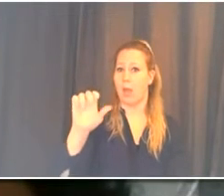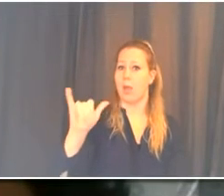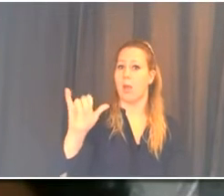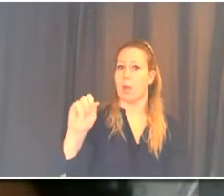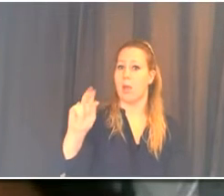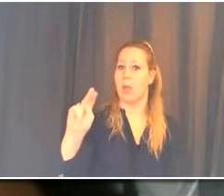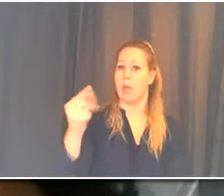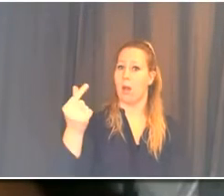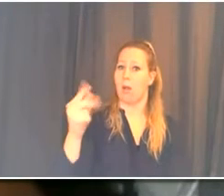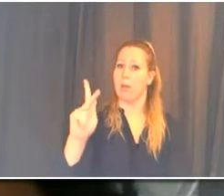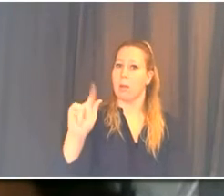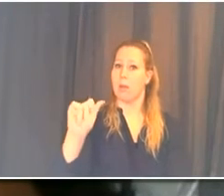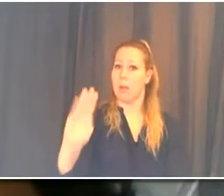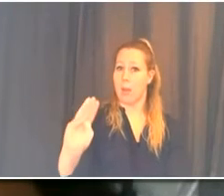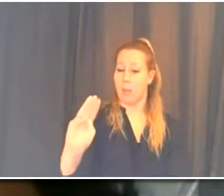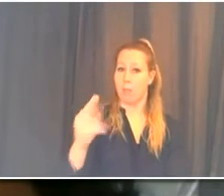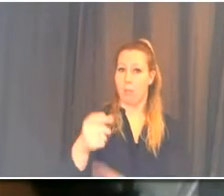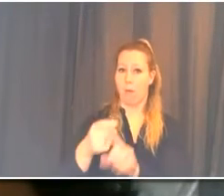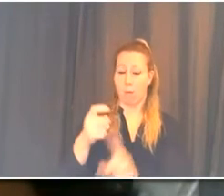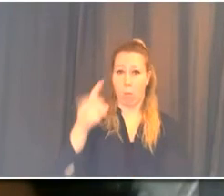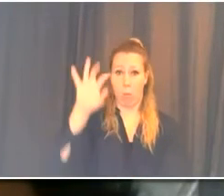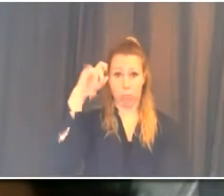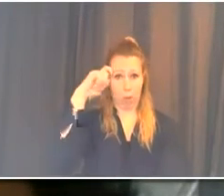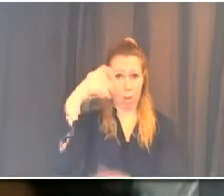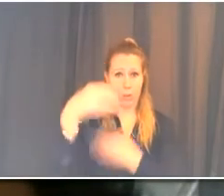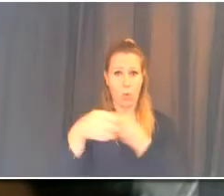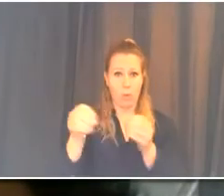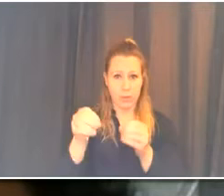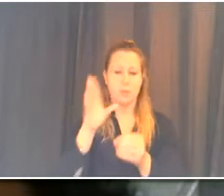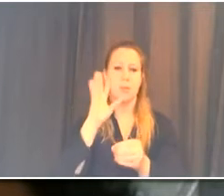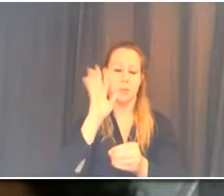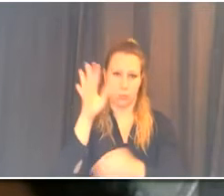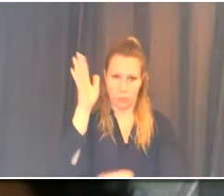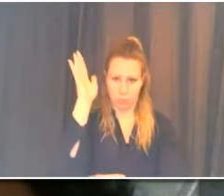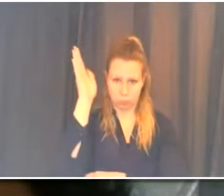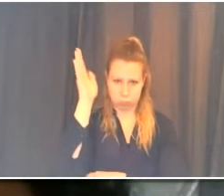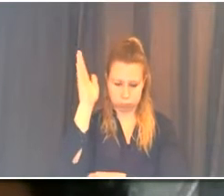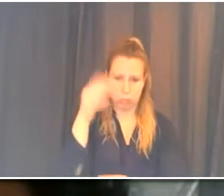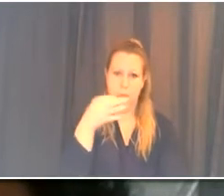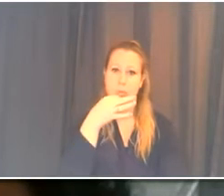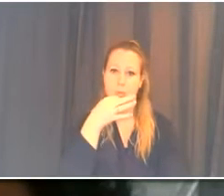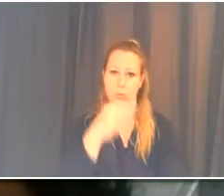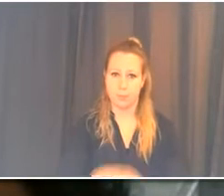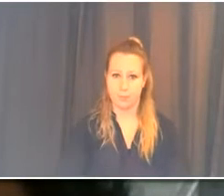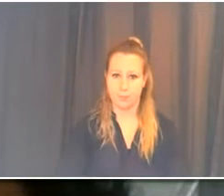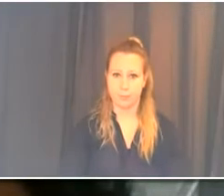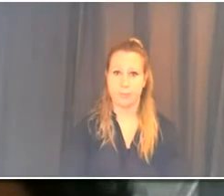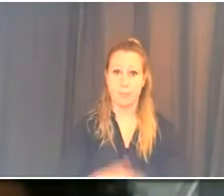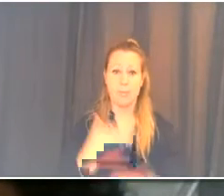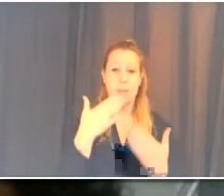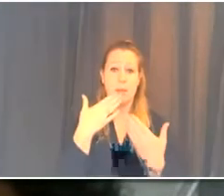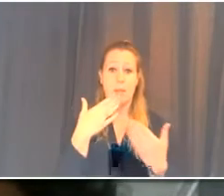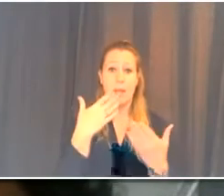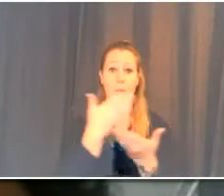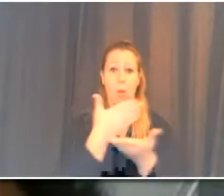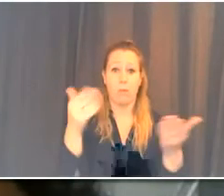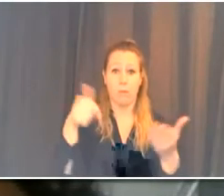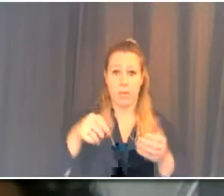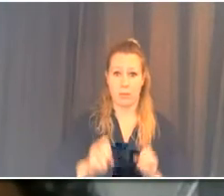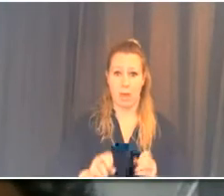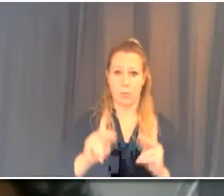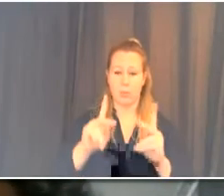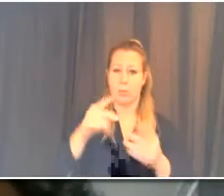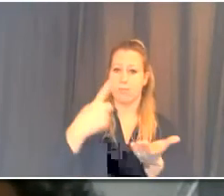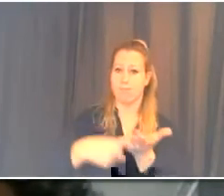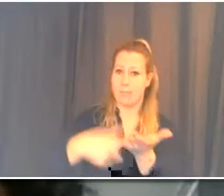for its continued support for the work of combating DV uh the dove program uh supports